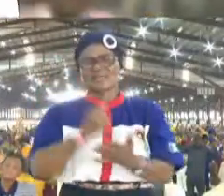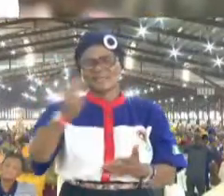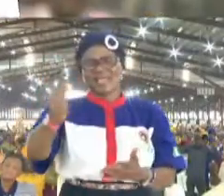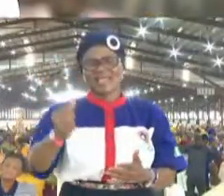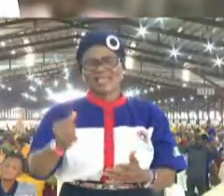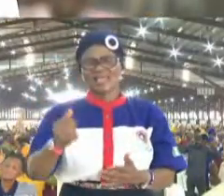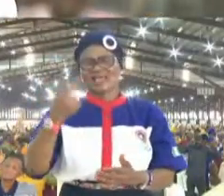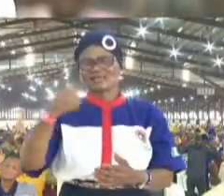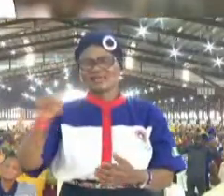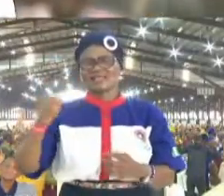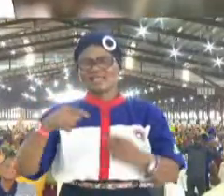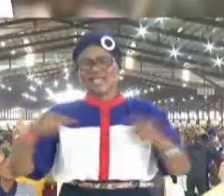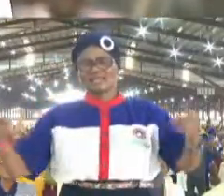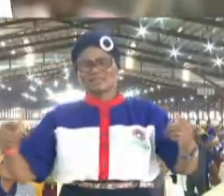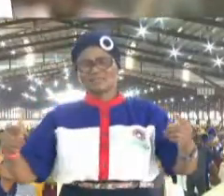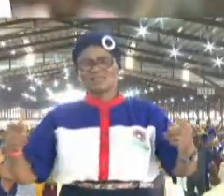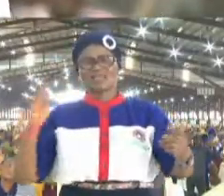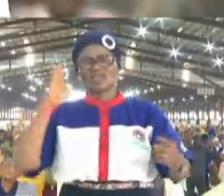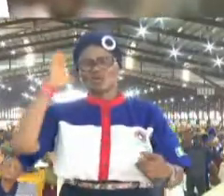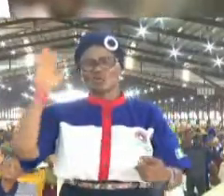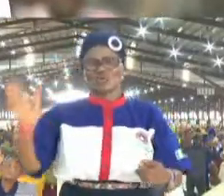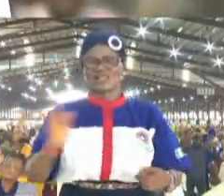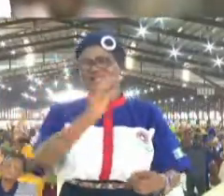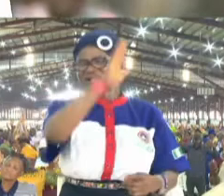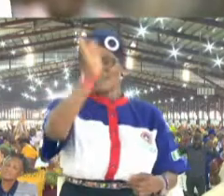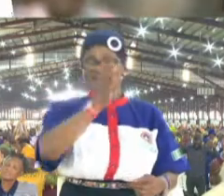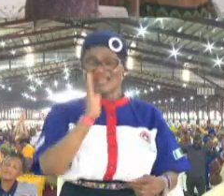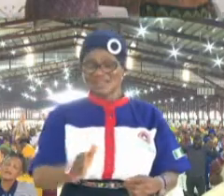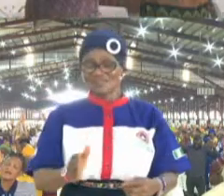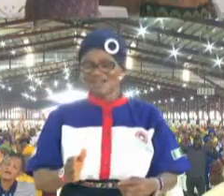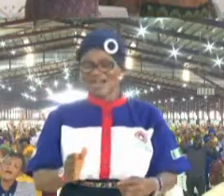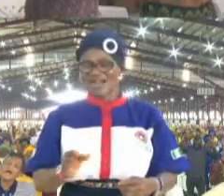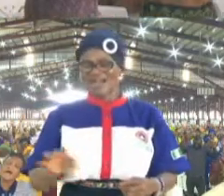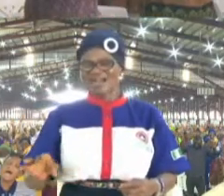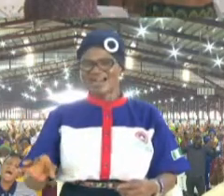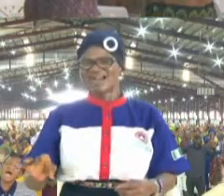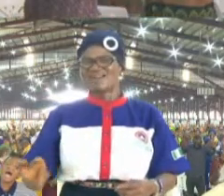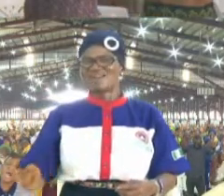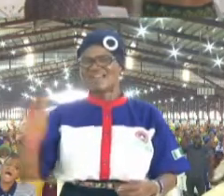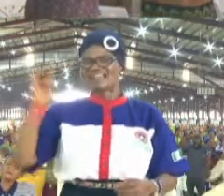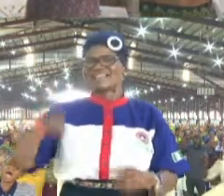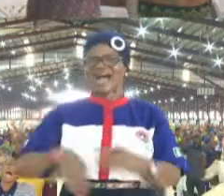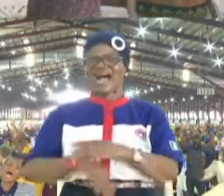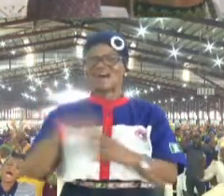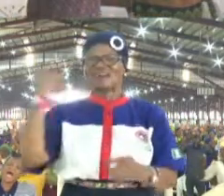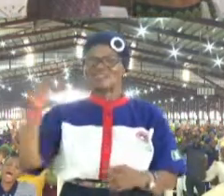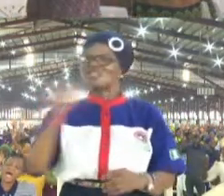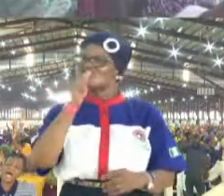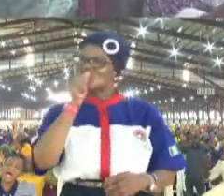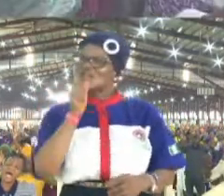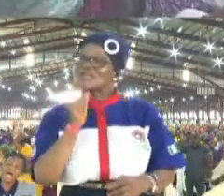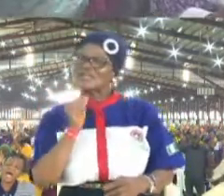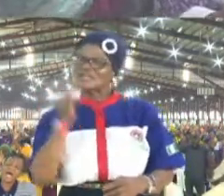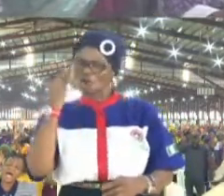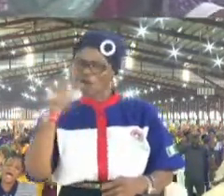The enemy will never discover the secret of your success.